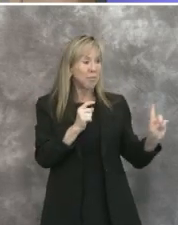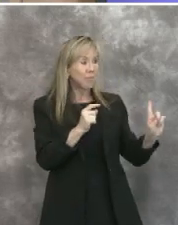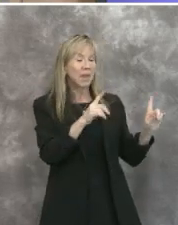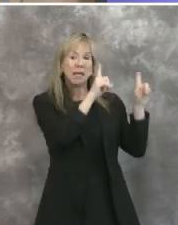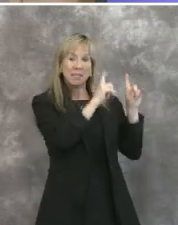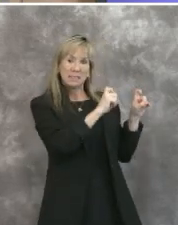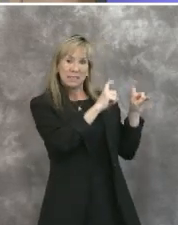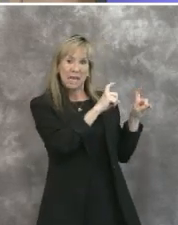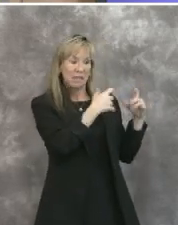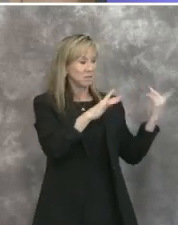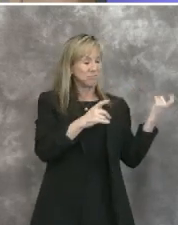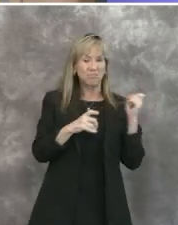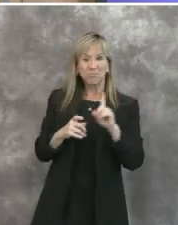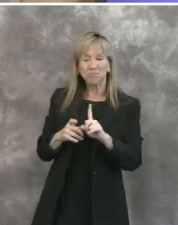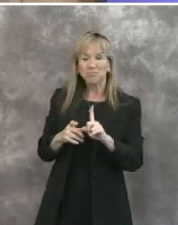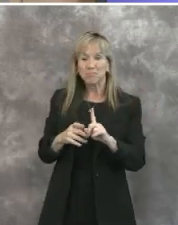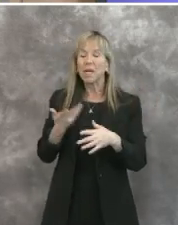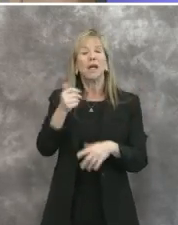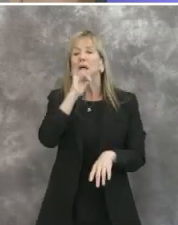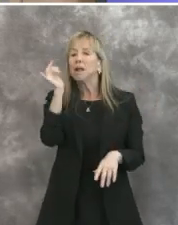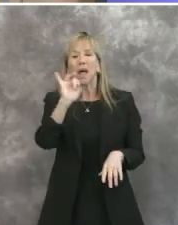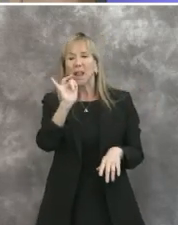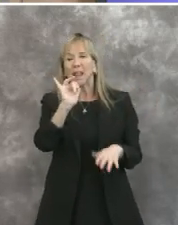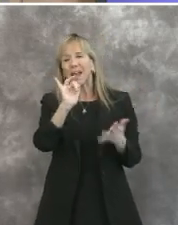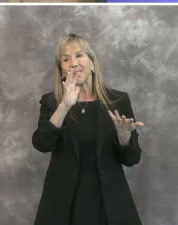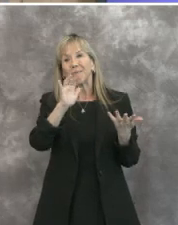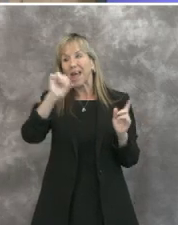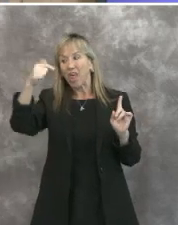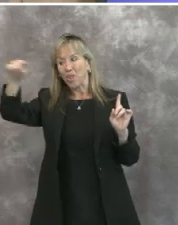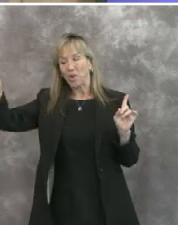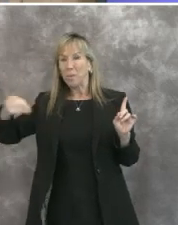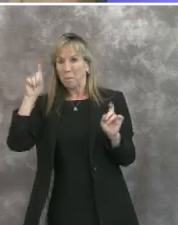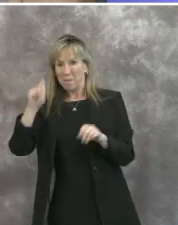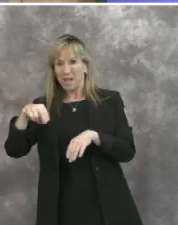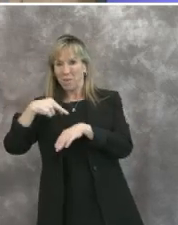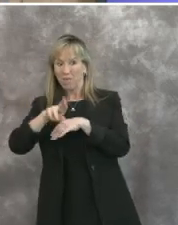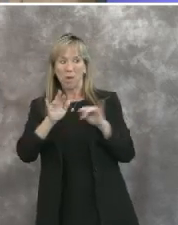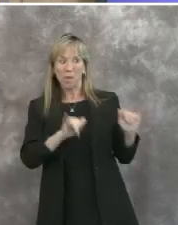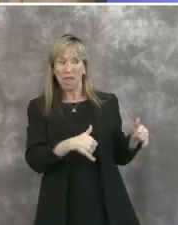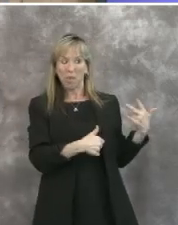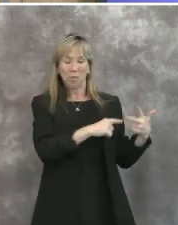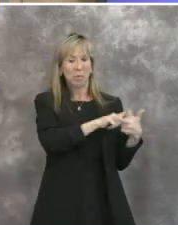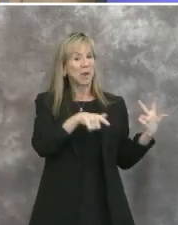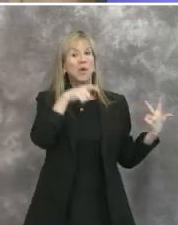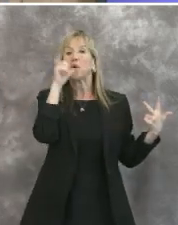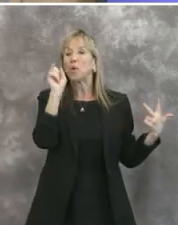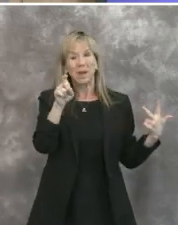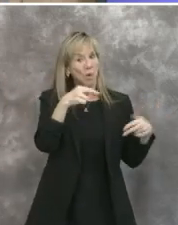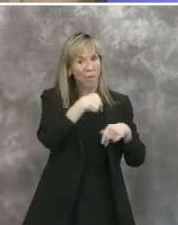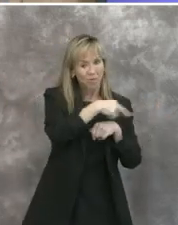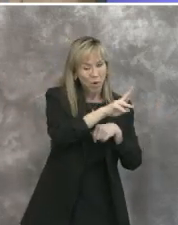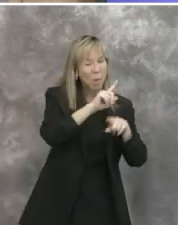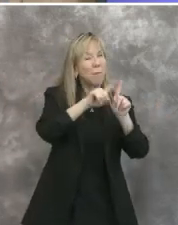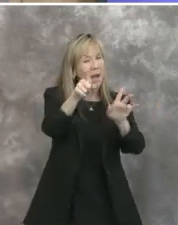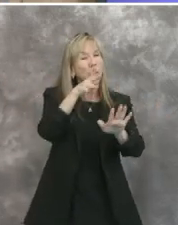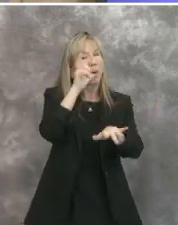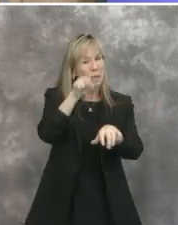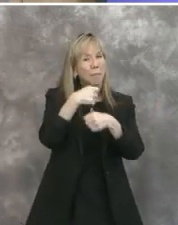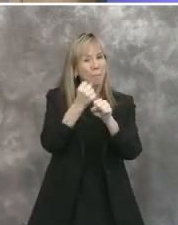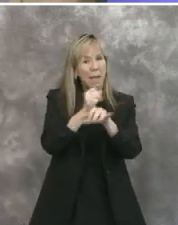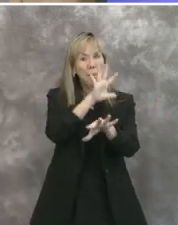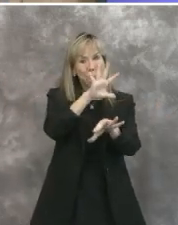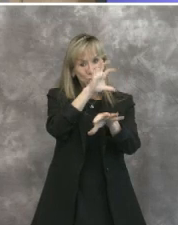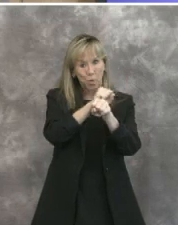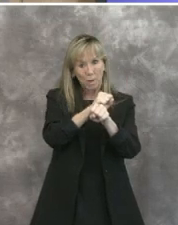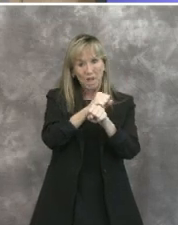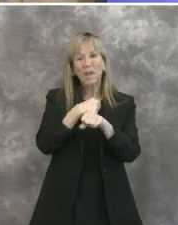performed. Unlike other testing, you do not need a referral from a doctor, but you do need to make an appointment. And in a moment, I will share a slide that has the website